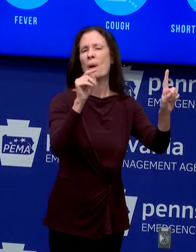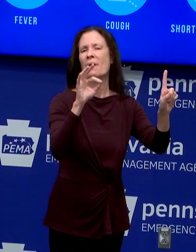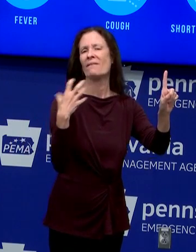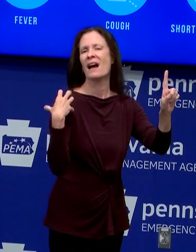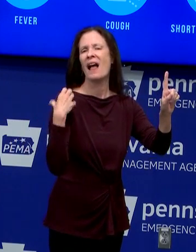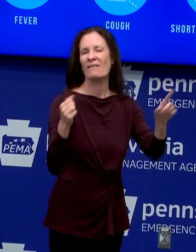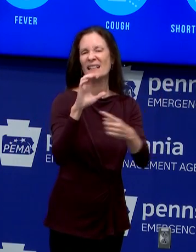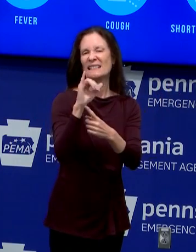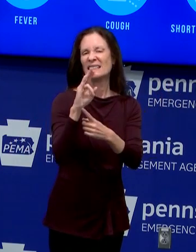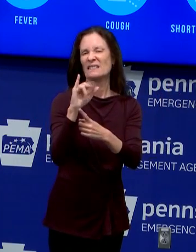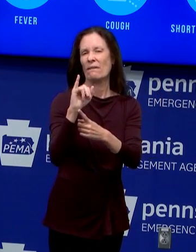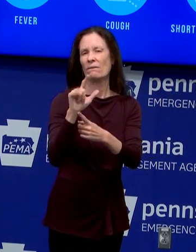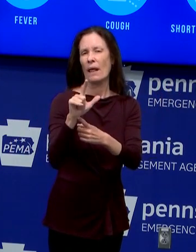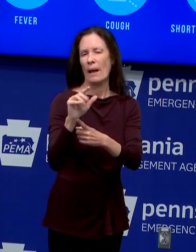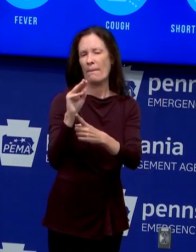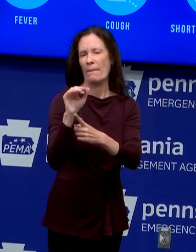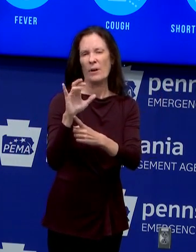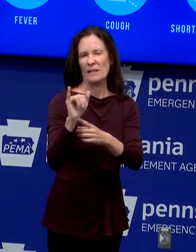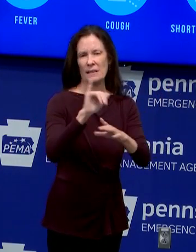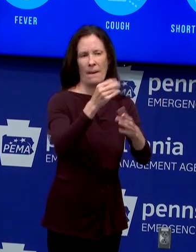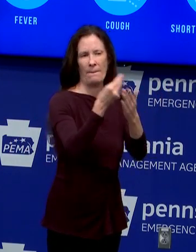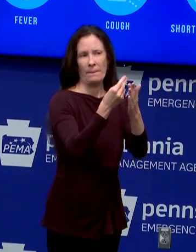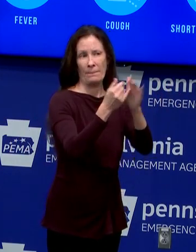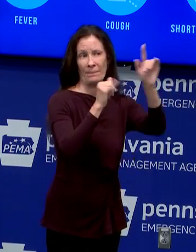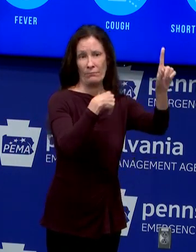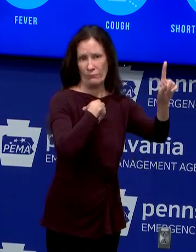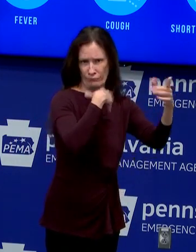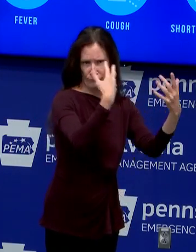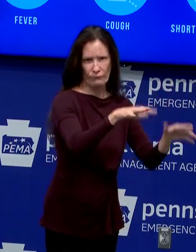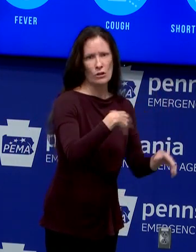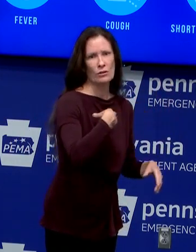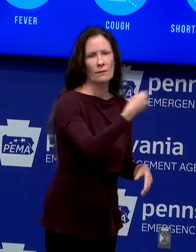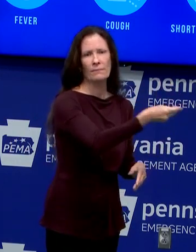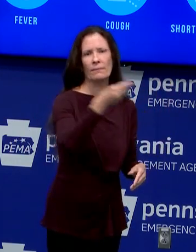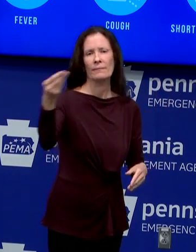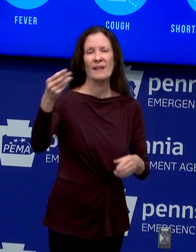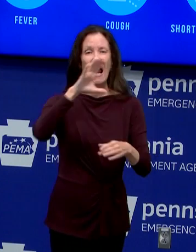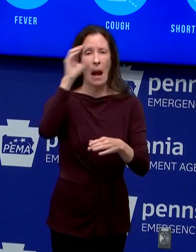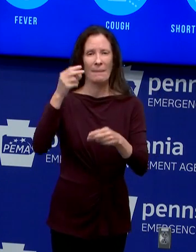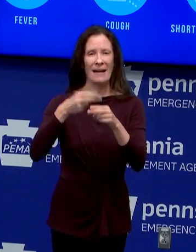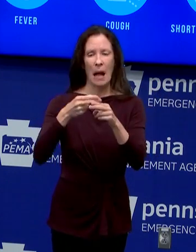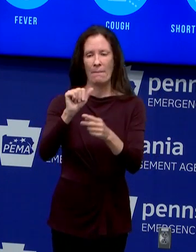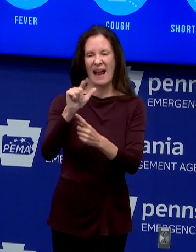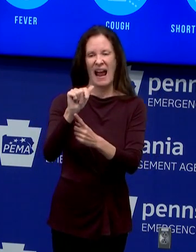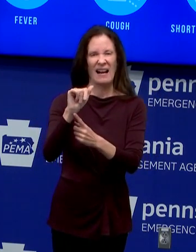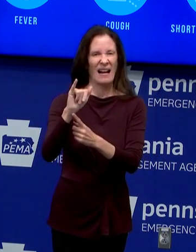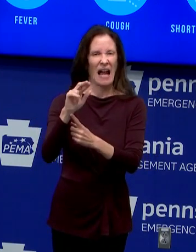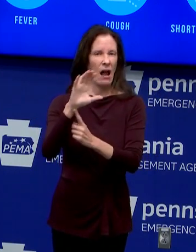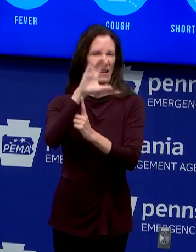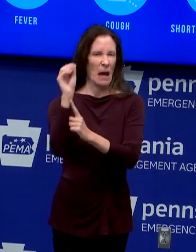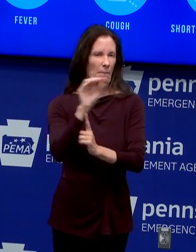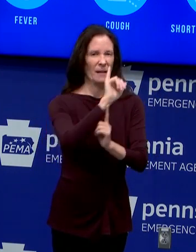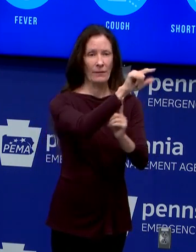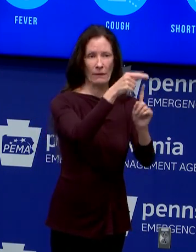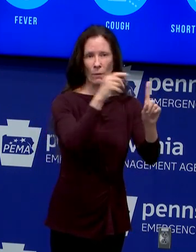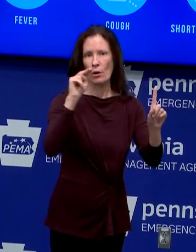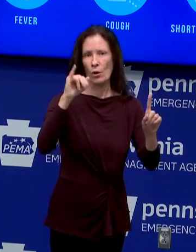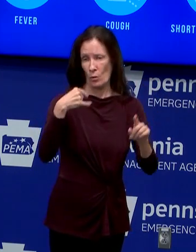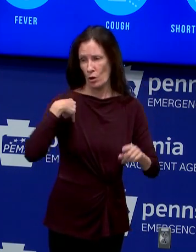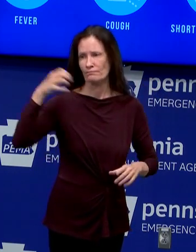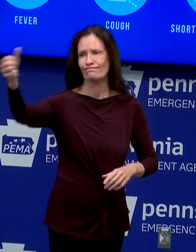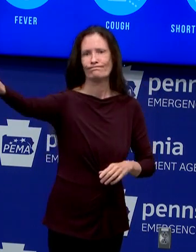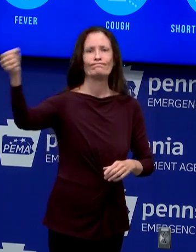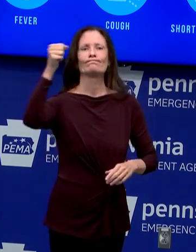is Alair Health Systems of New Jersey and will remain in place. We are doing this at the agreement of all